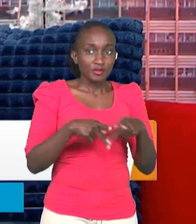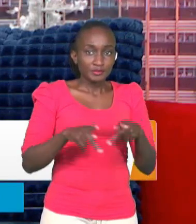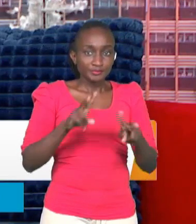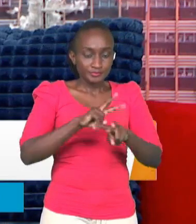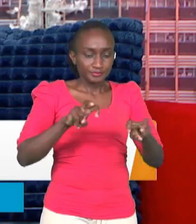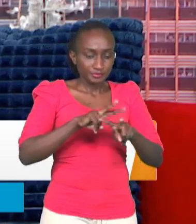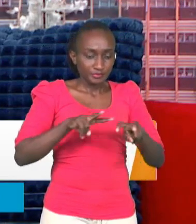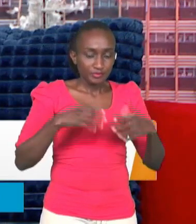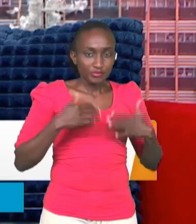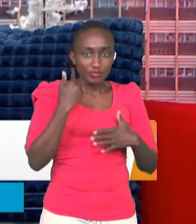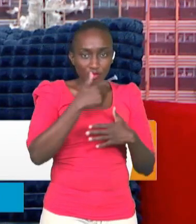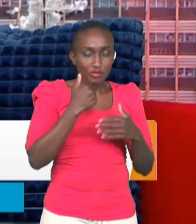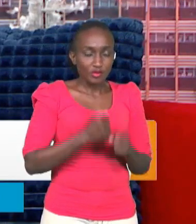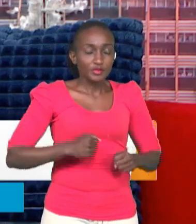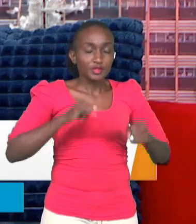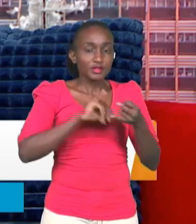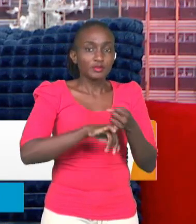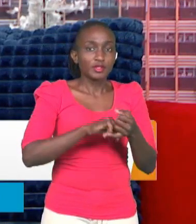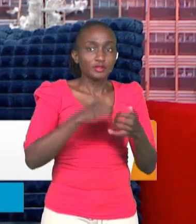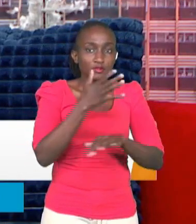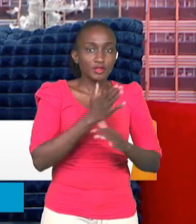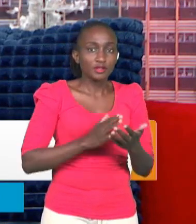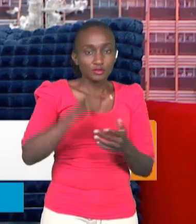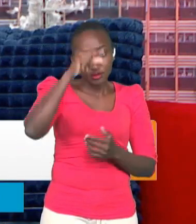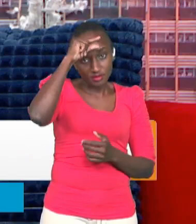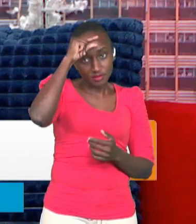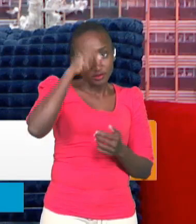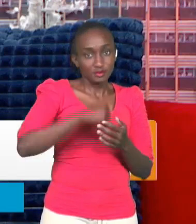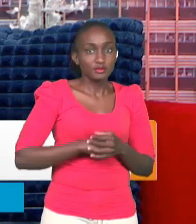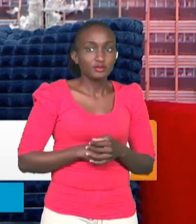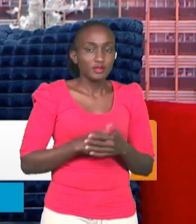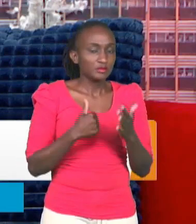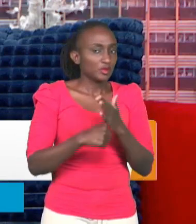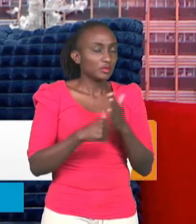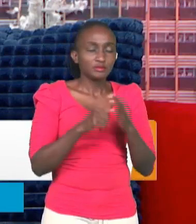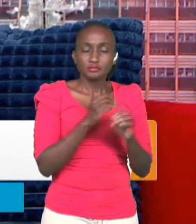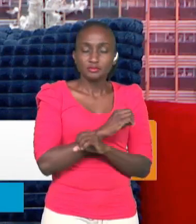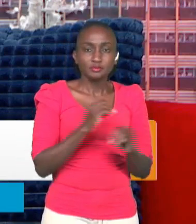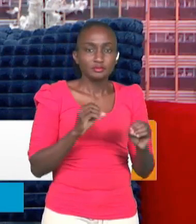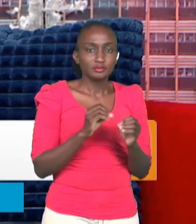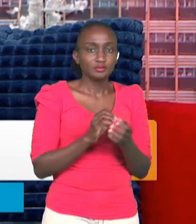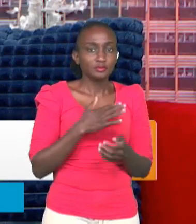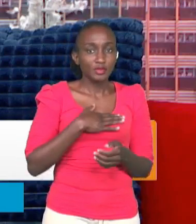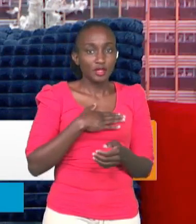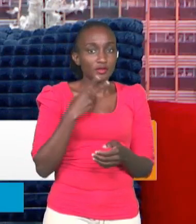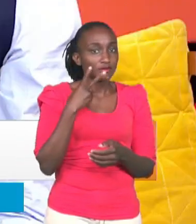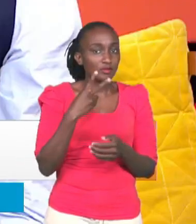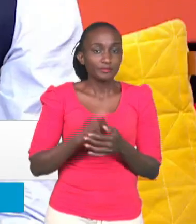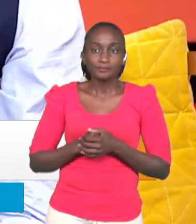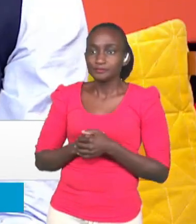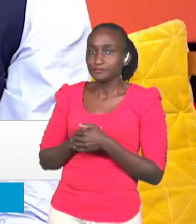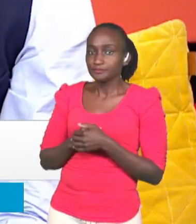revet the people who conduct those marriages on behalf of the government. Okay. So I have there's no problem with that in my view. Yeah. Okay. Yes. All right.